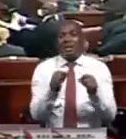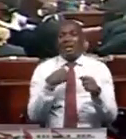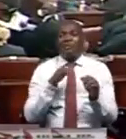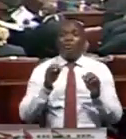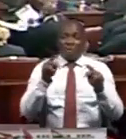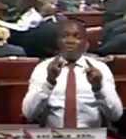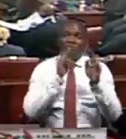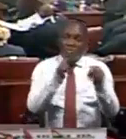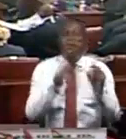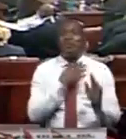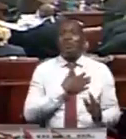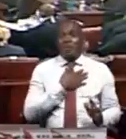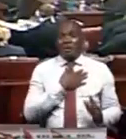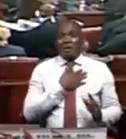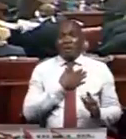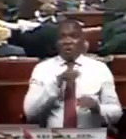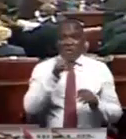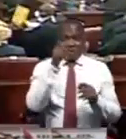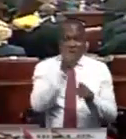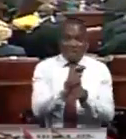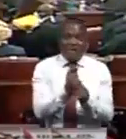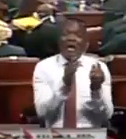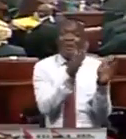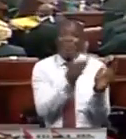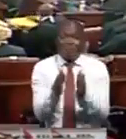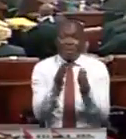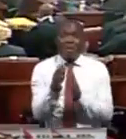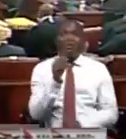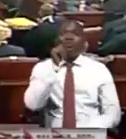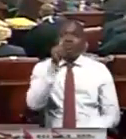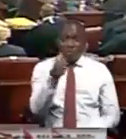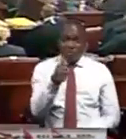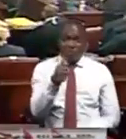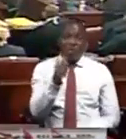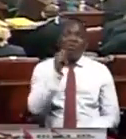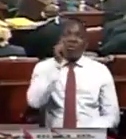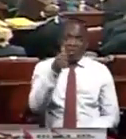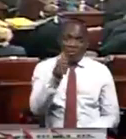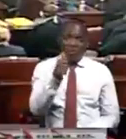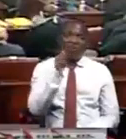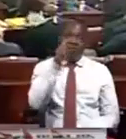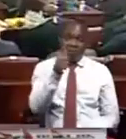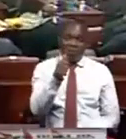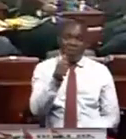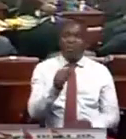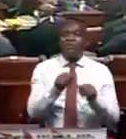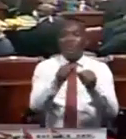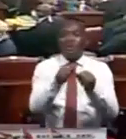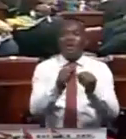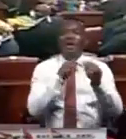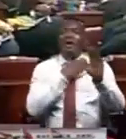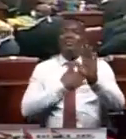to reply. So please just prepare. Very well. And bear with us tomorrow. Very well. Very well. Yes.